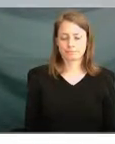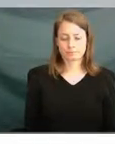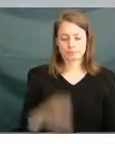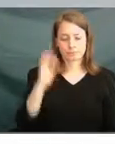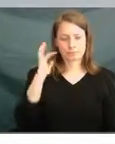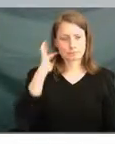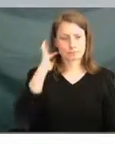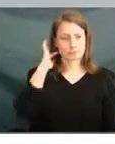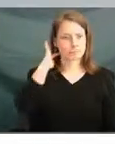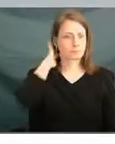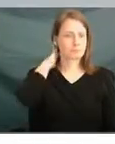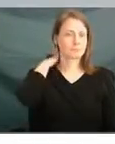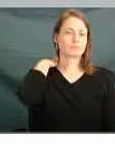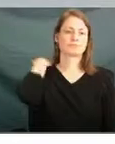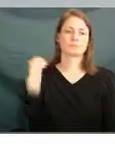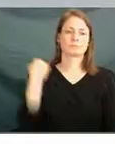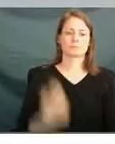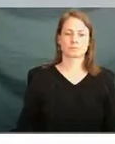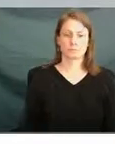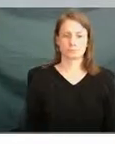Forstår du alvoret i dette, Tore?